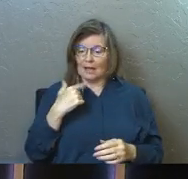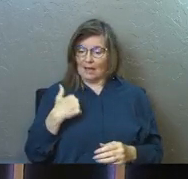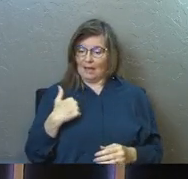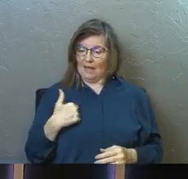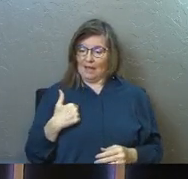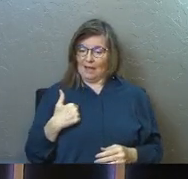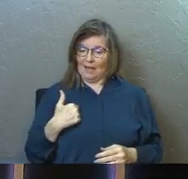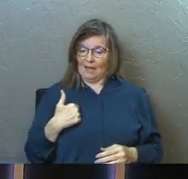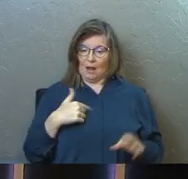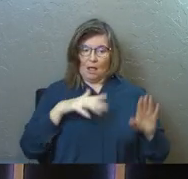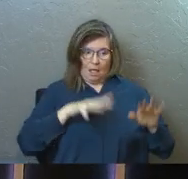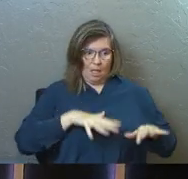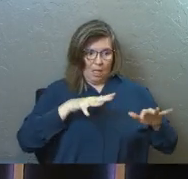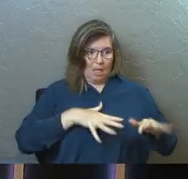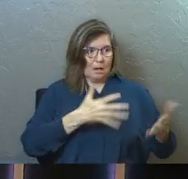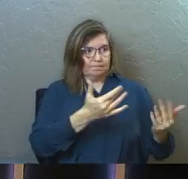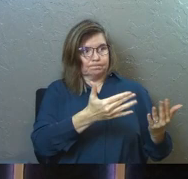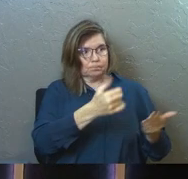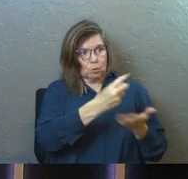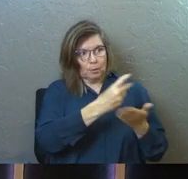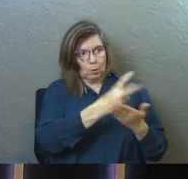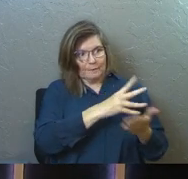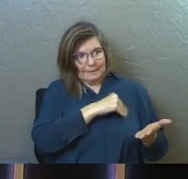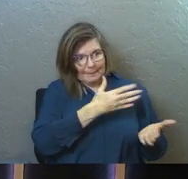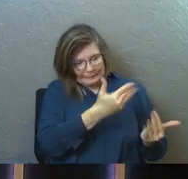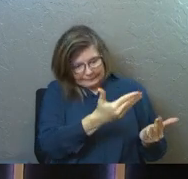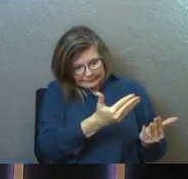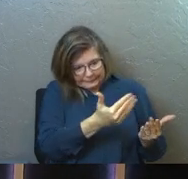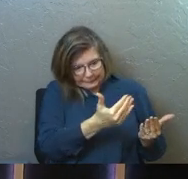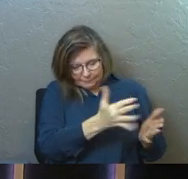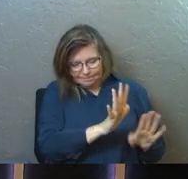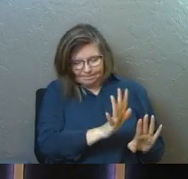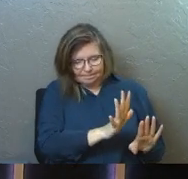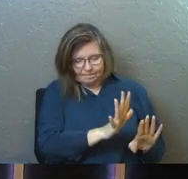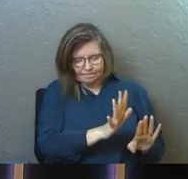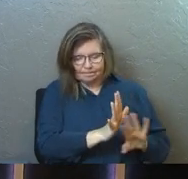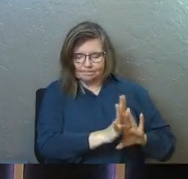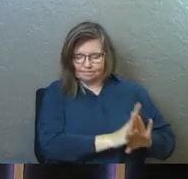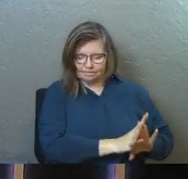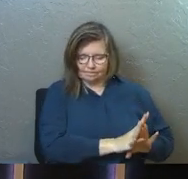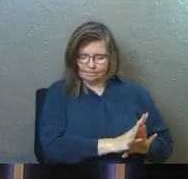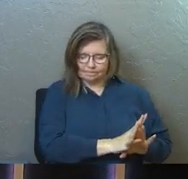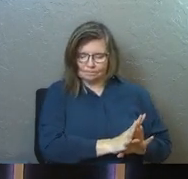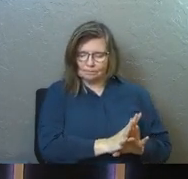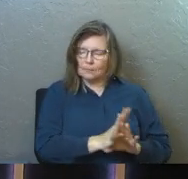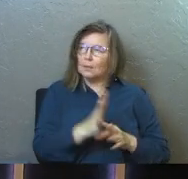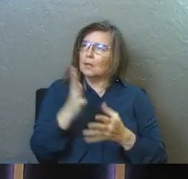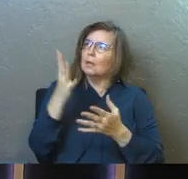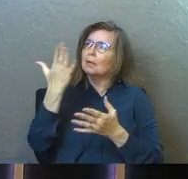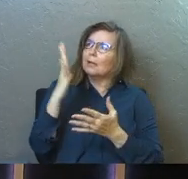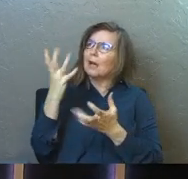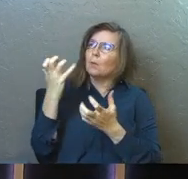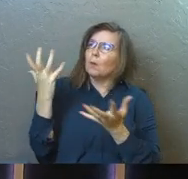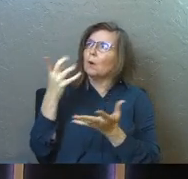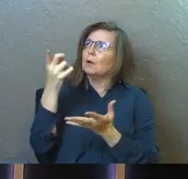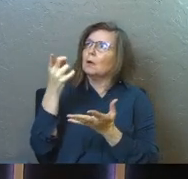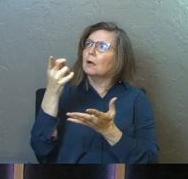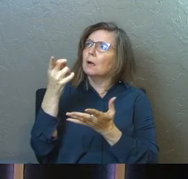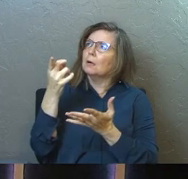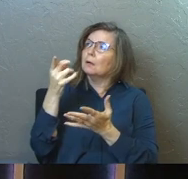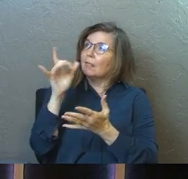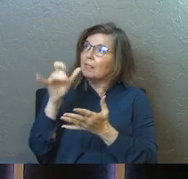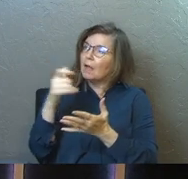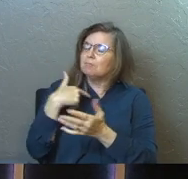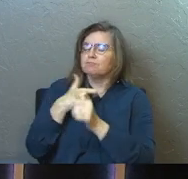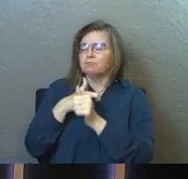says, I am not going to be an approval addict. I will only be the servant of God. God will be my master,